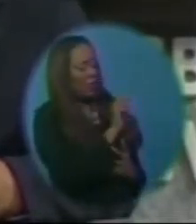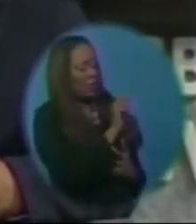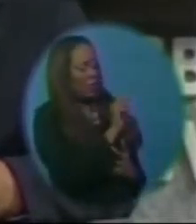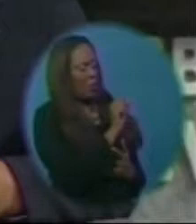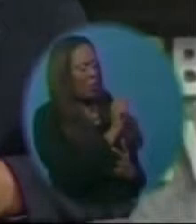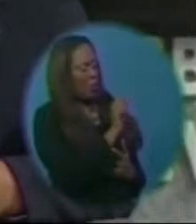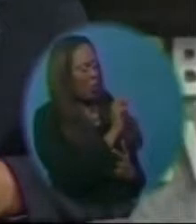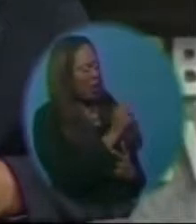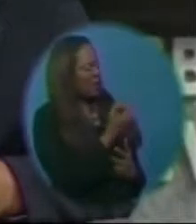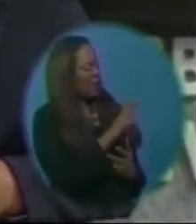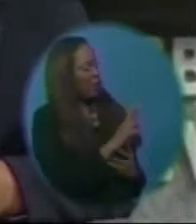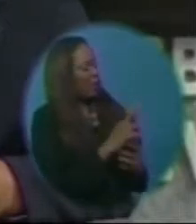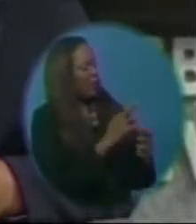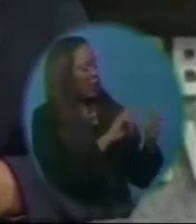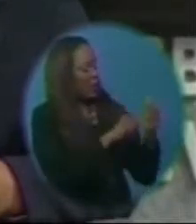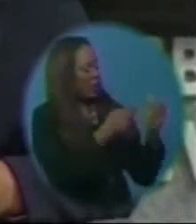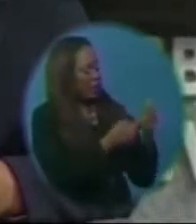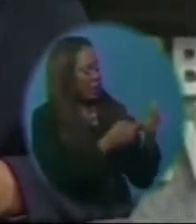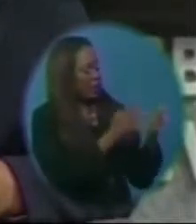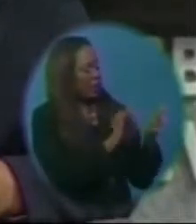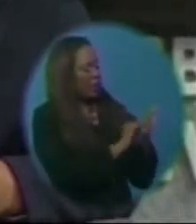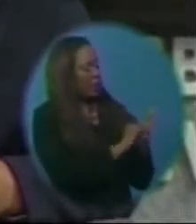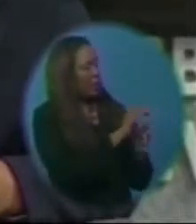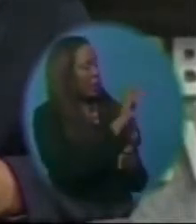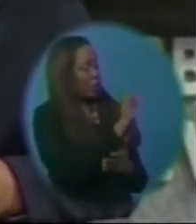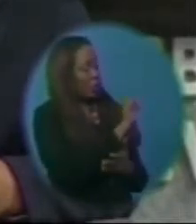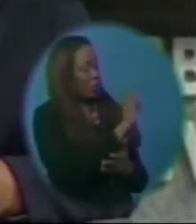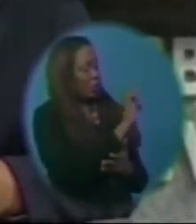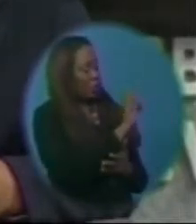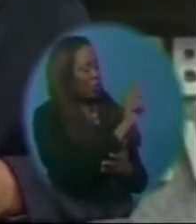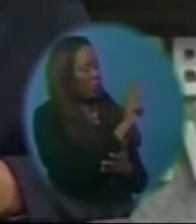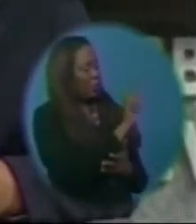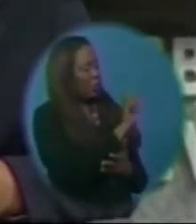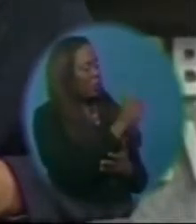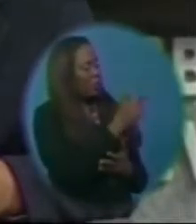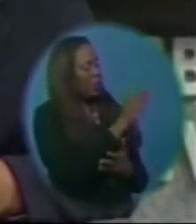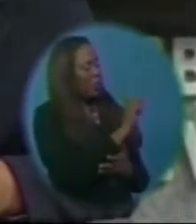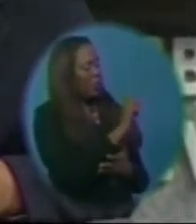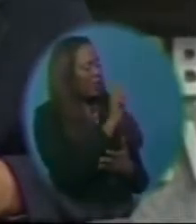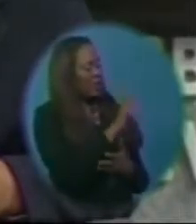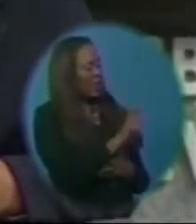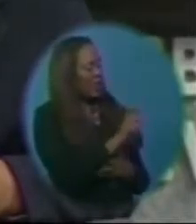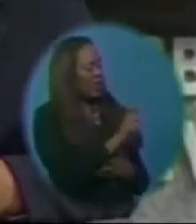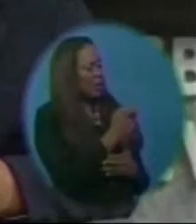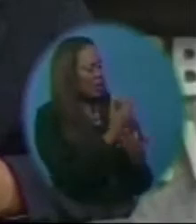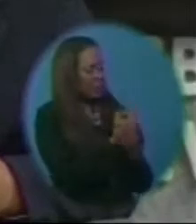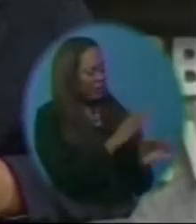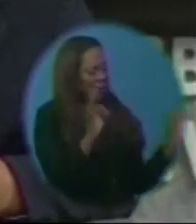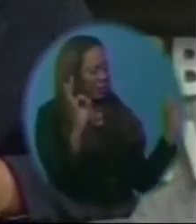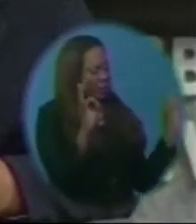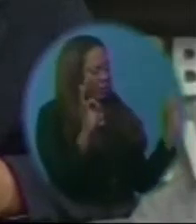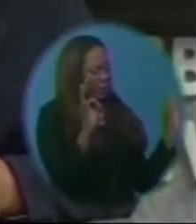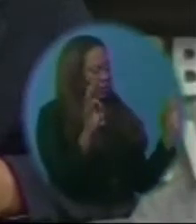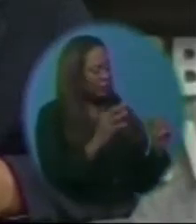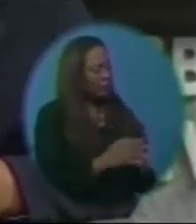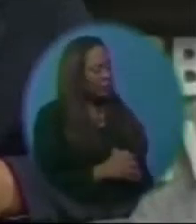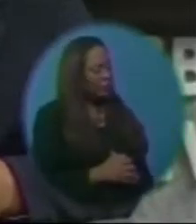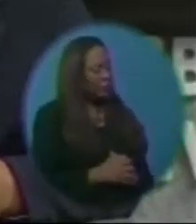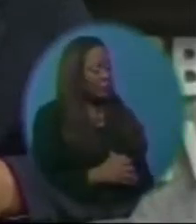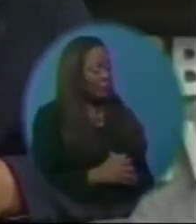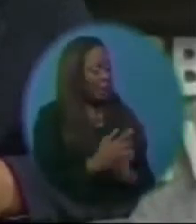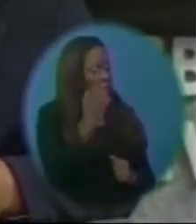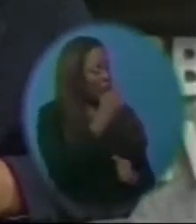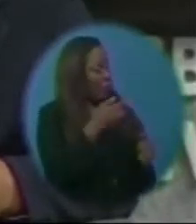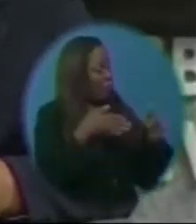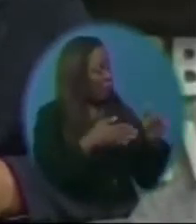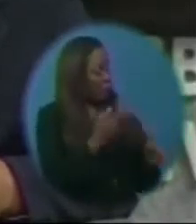into the sewage line. We need to keep the sewage line as clear as we possibly can. And one way to do that, and it's a sacrifice, and